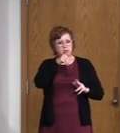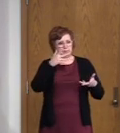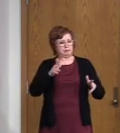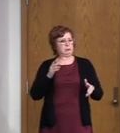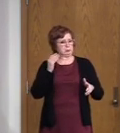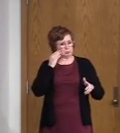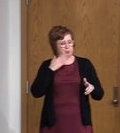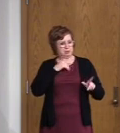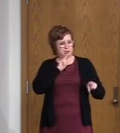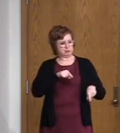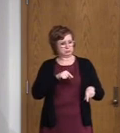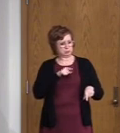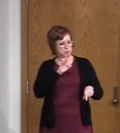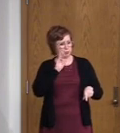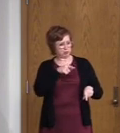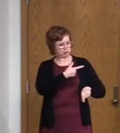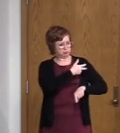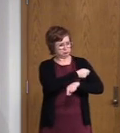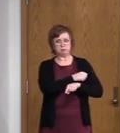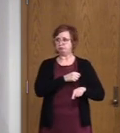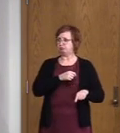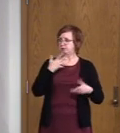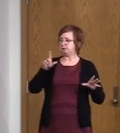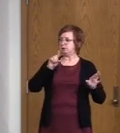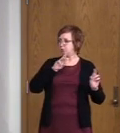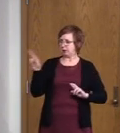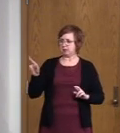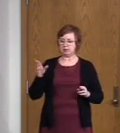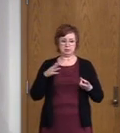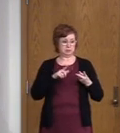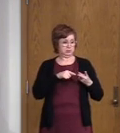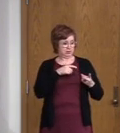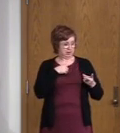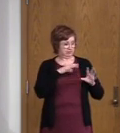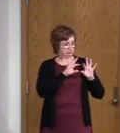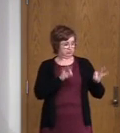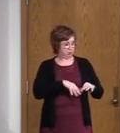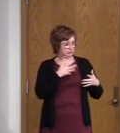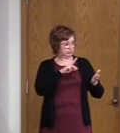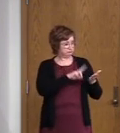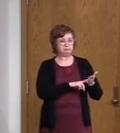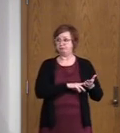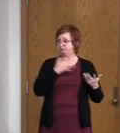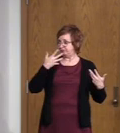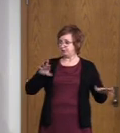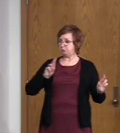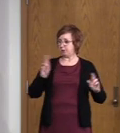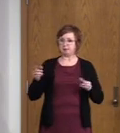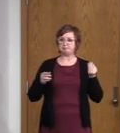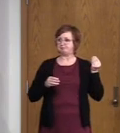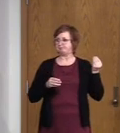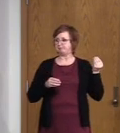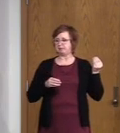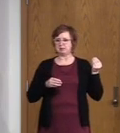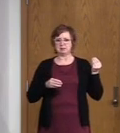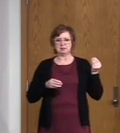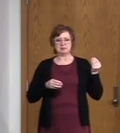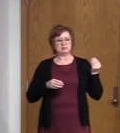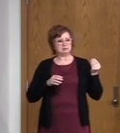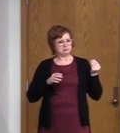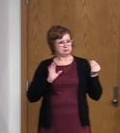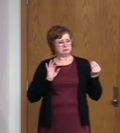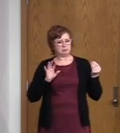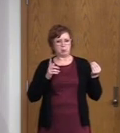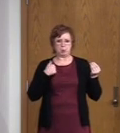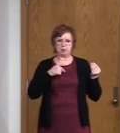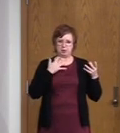get a vaccine and I've got my consent form and I'm waiting to get that booking next. So and finally, I would just add,